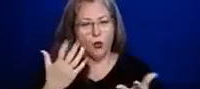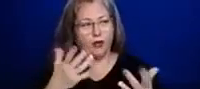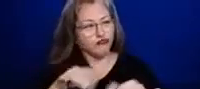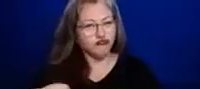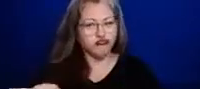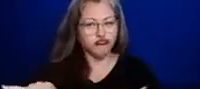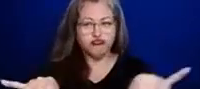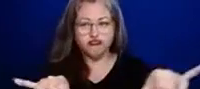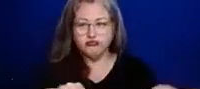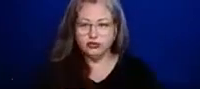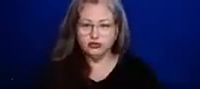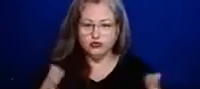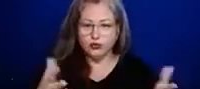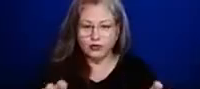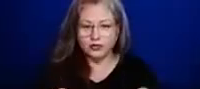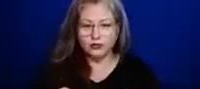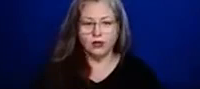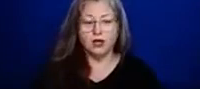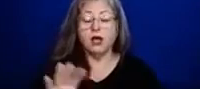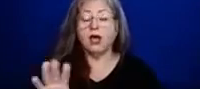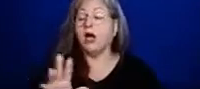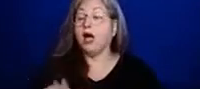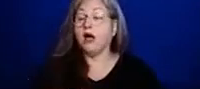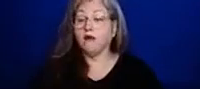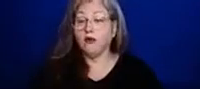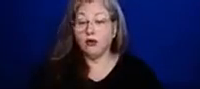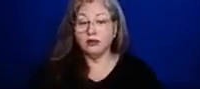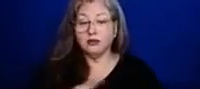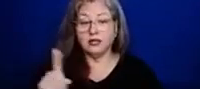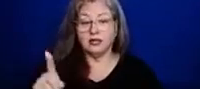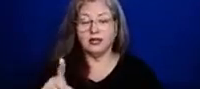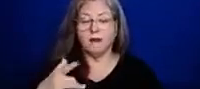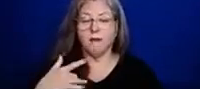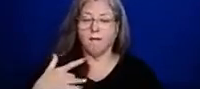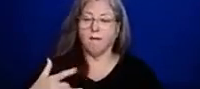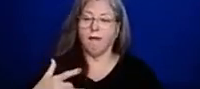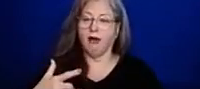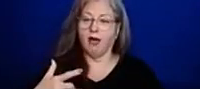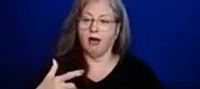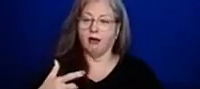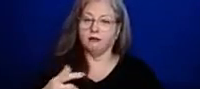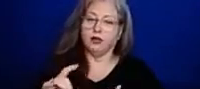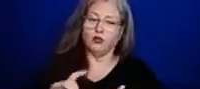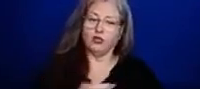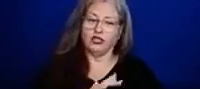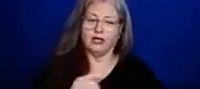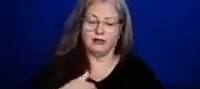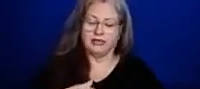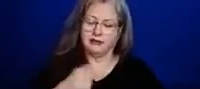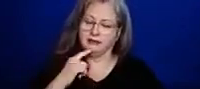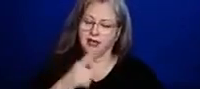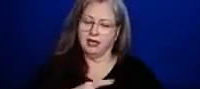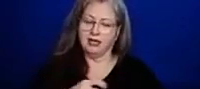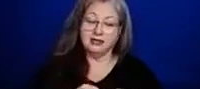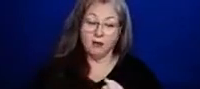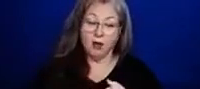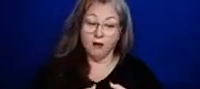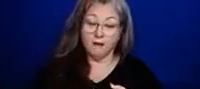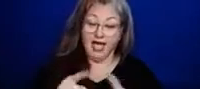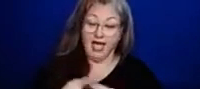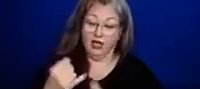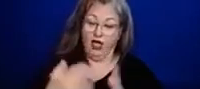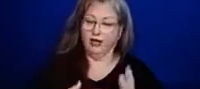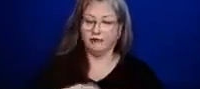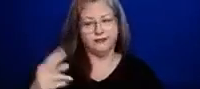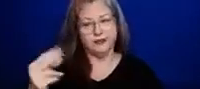what all the children, you know. But of course, they always rejected me being an artist. Not on that moment,